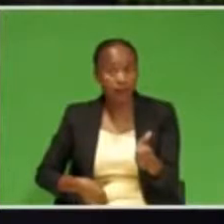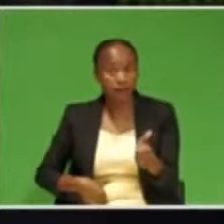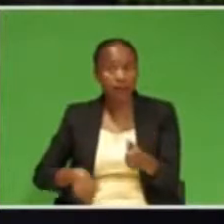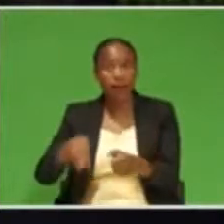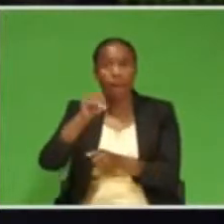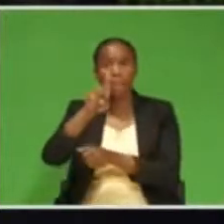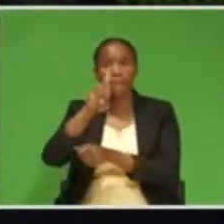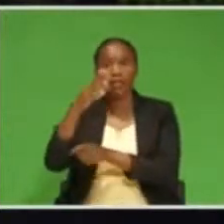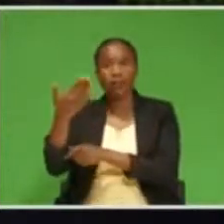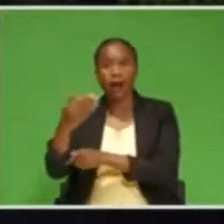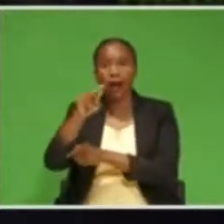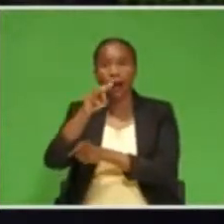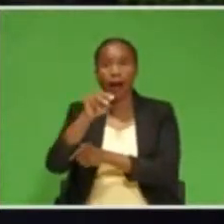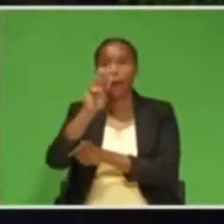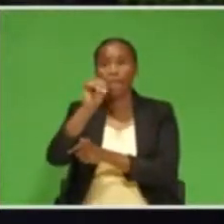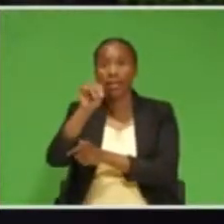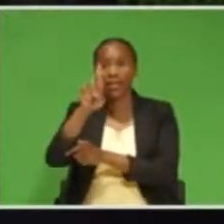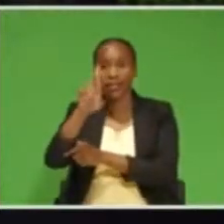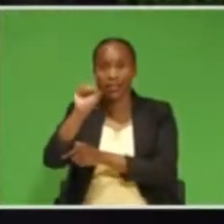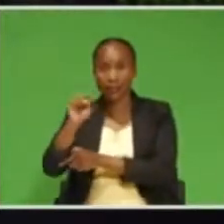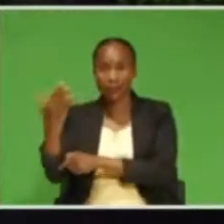Ms. Baleka Mbete,